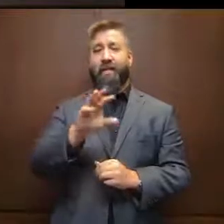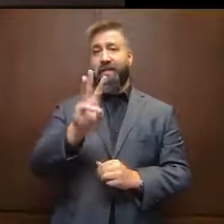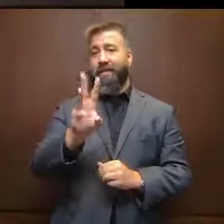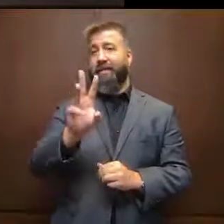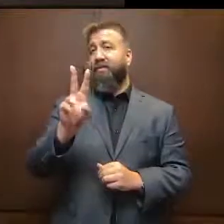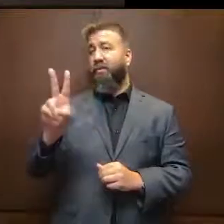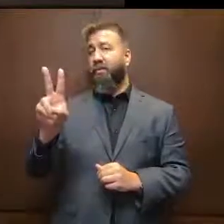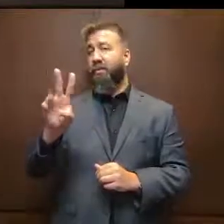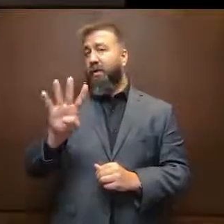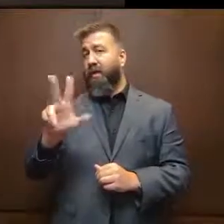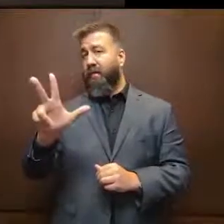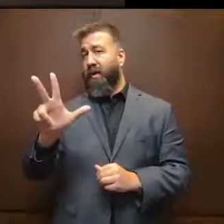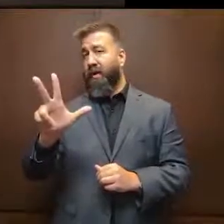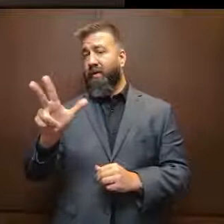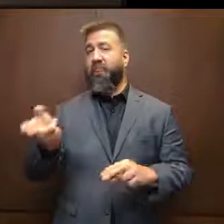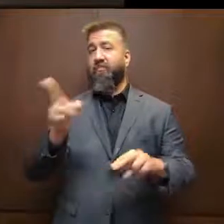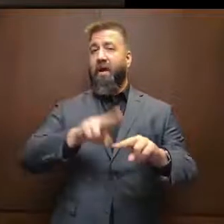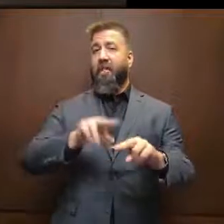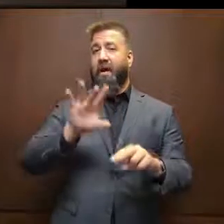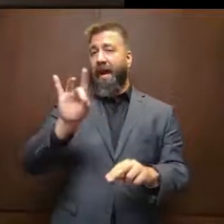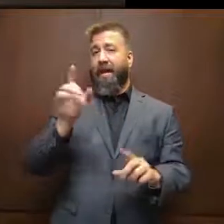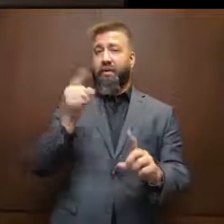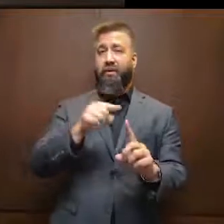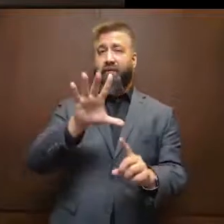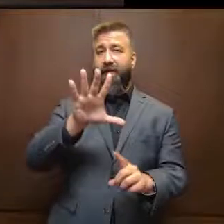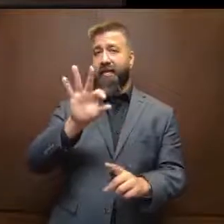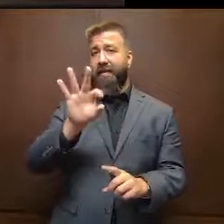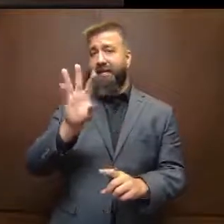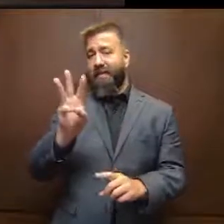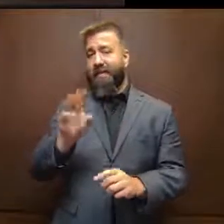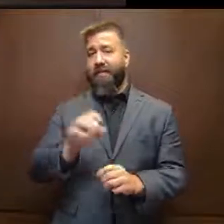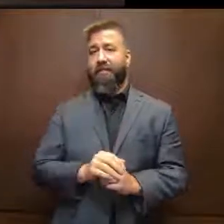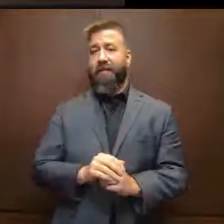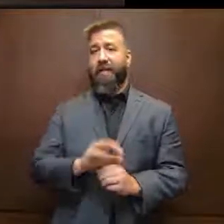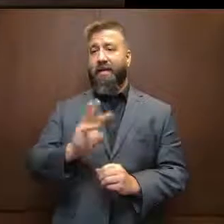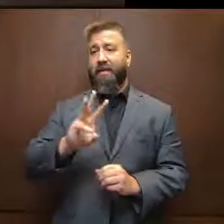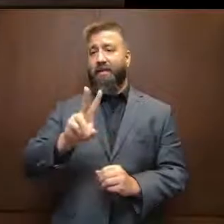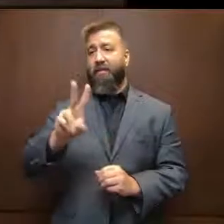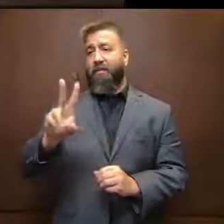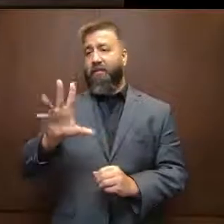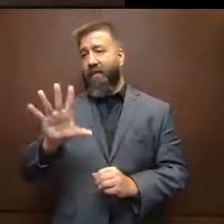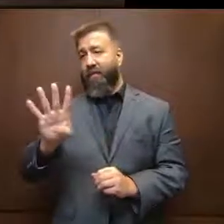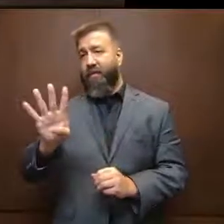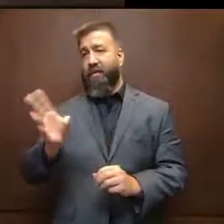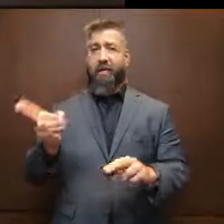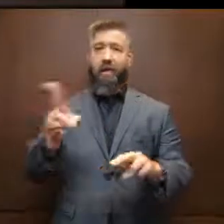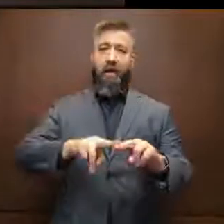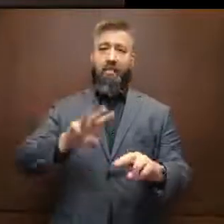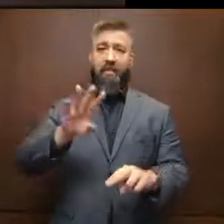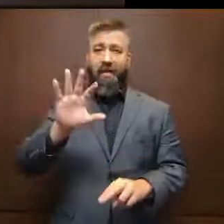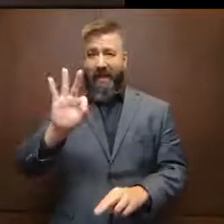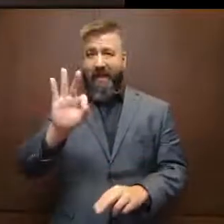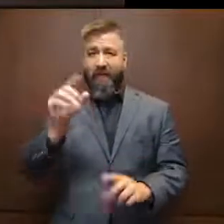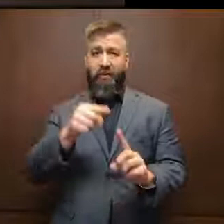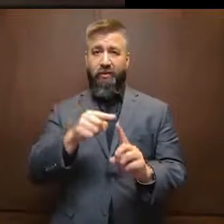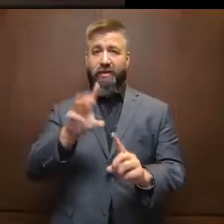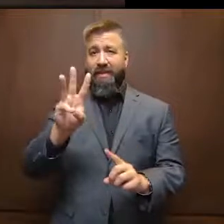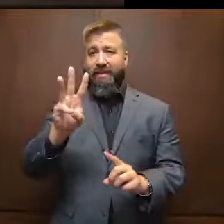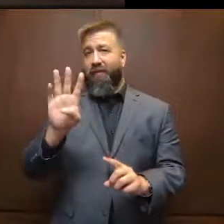62243 up 8 to 596. 62254 up 9 to 646.